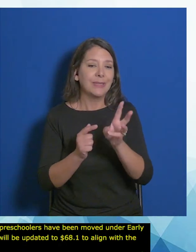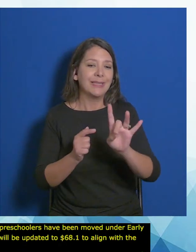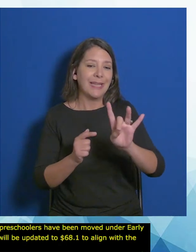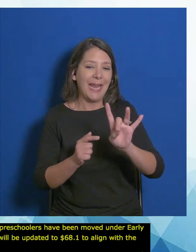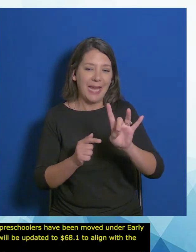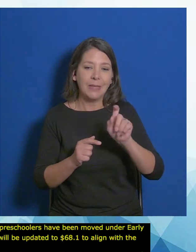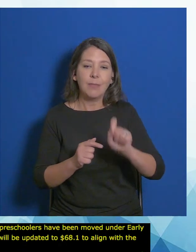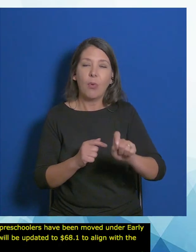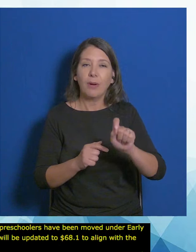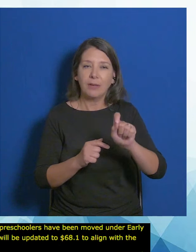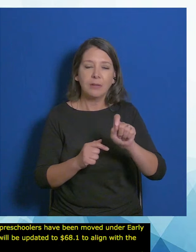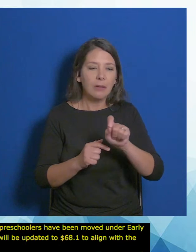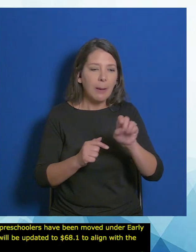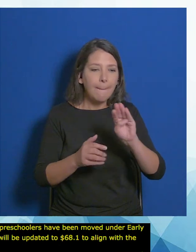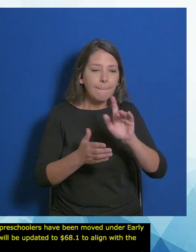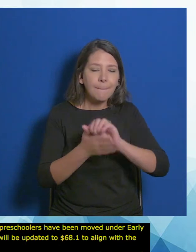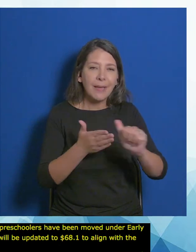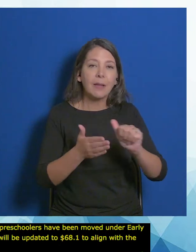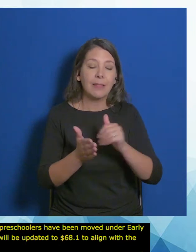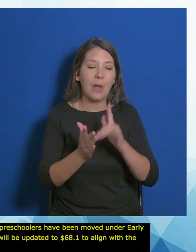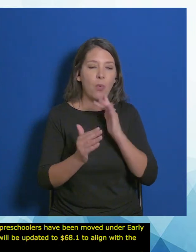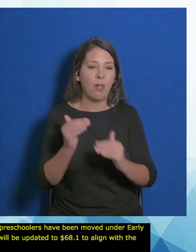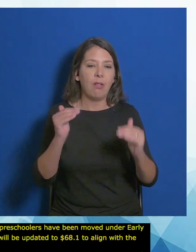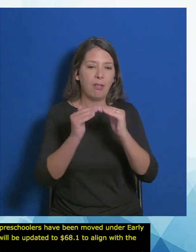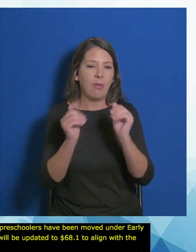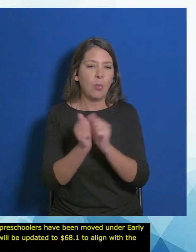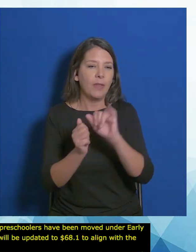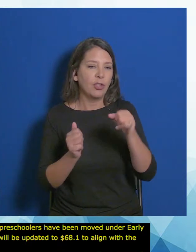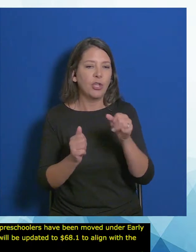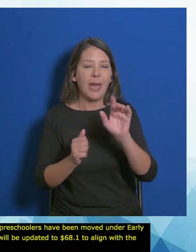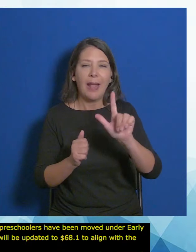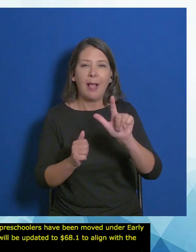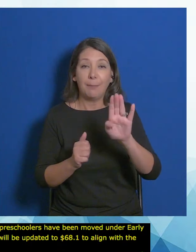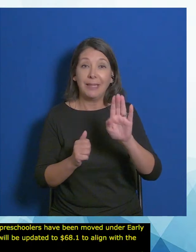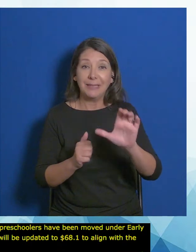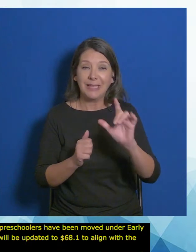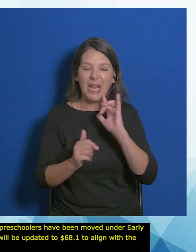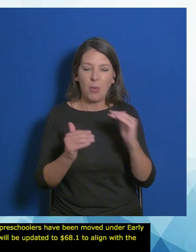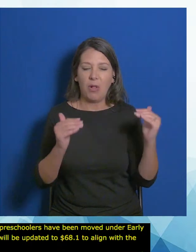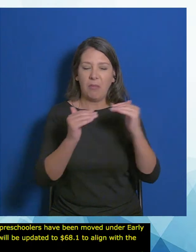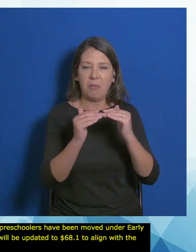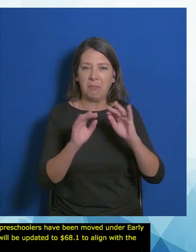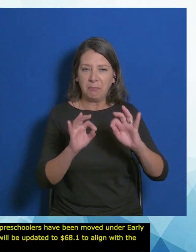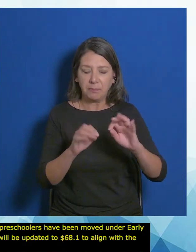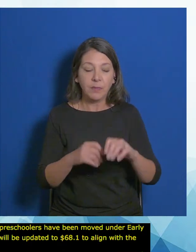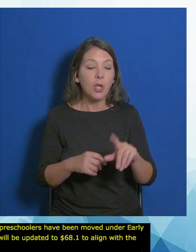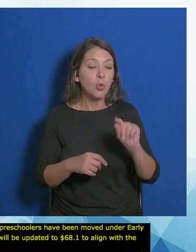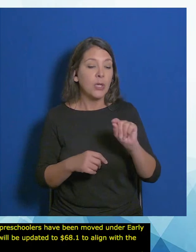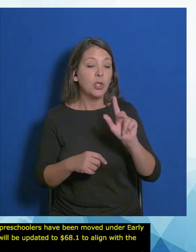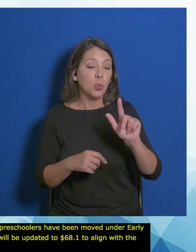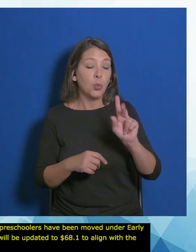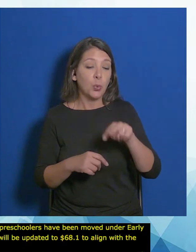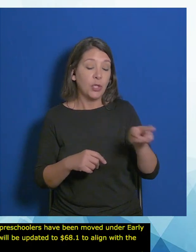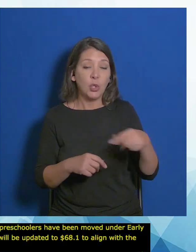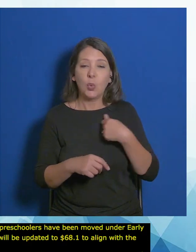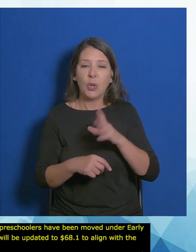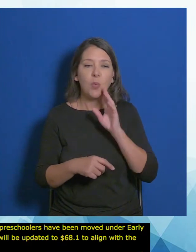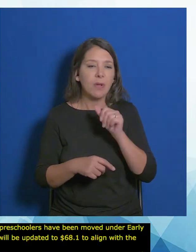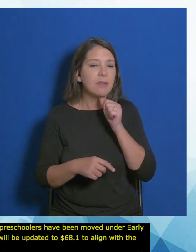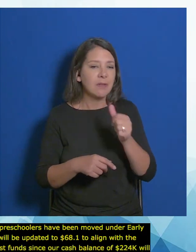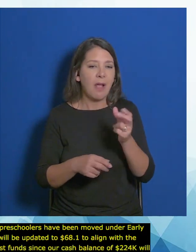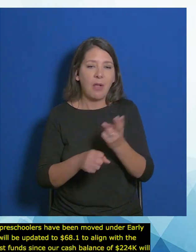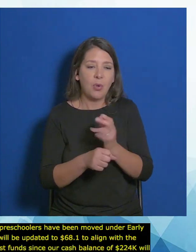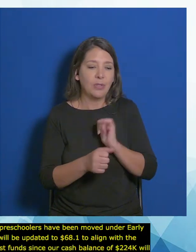align with the budget submittal to OSPD and JLBC. As with budget fiscal year 2022, we will not divest any of our